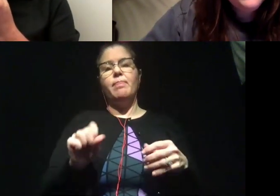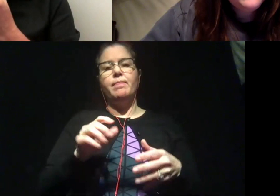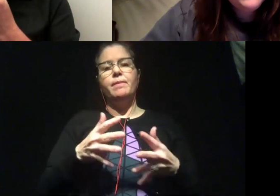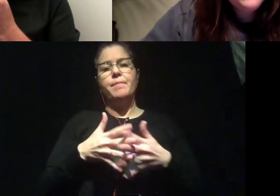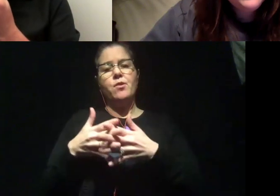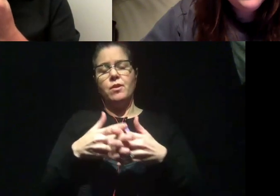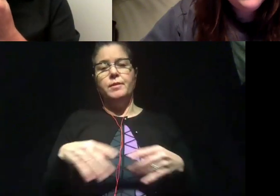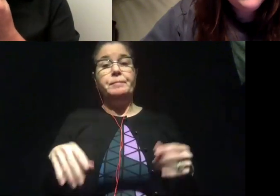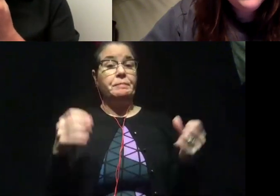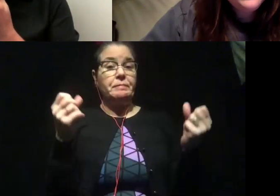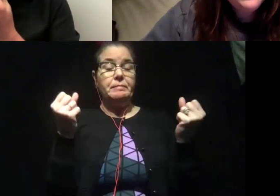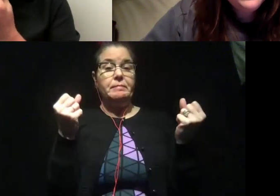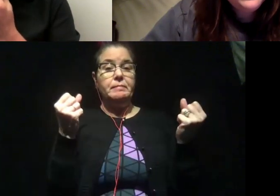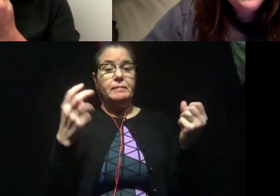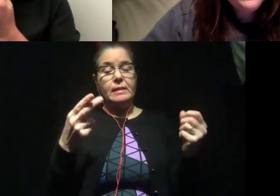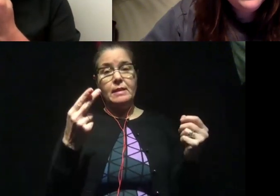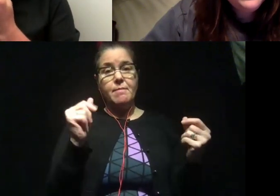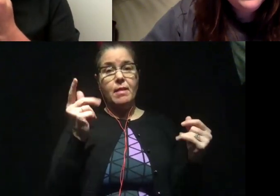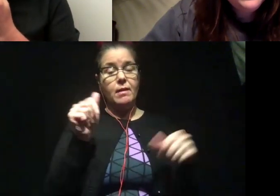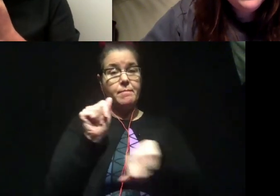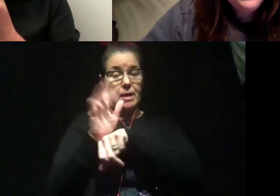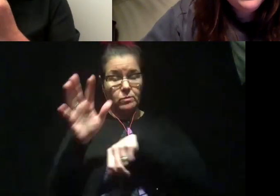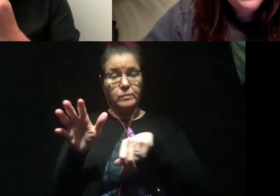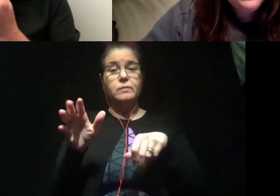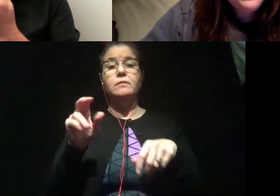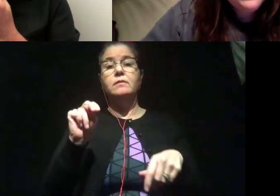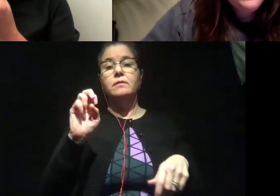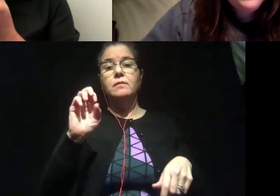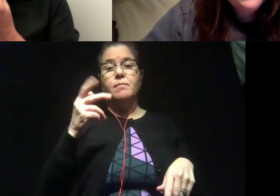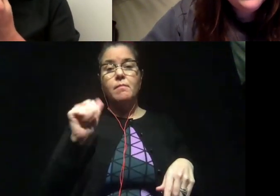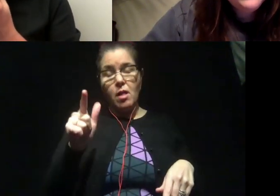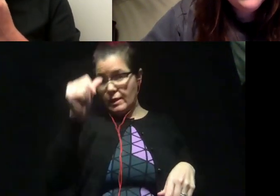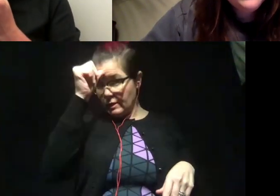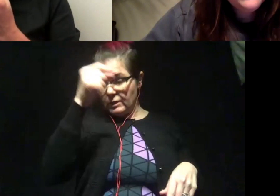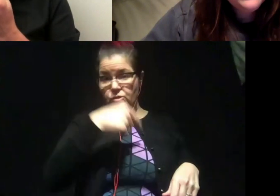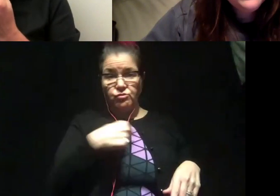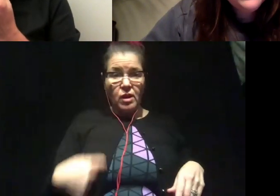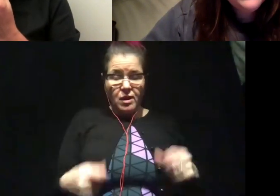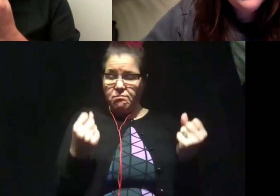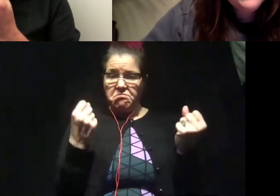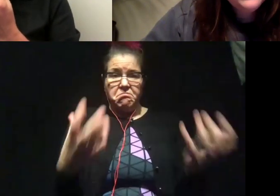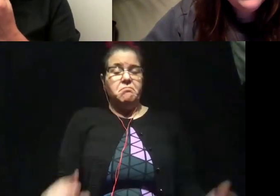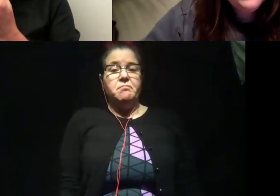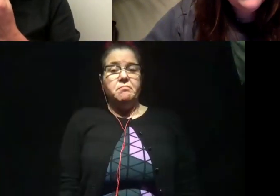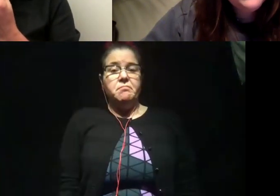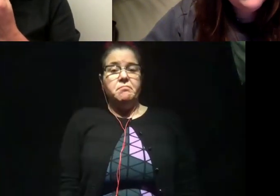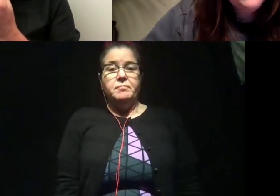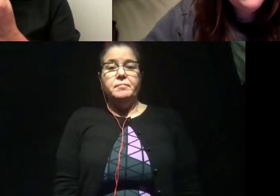There's a lot of glaciers in the Himalayas, in Nepal and India and China.